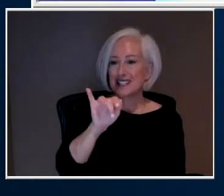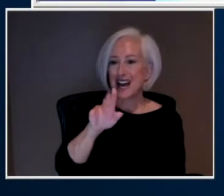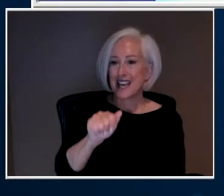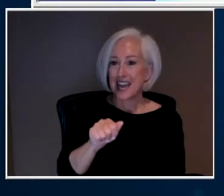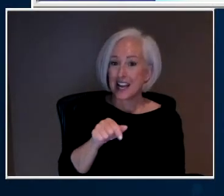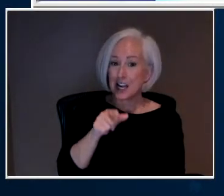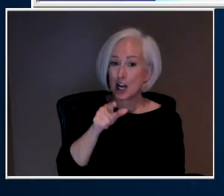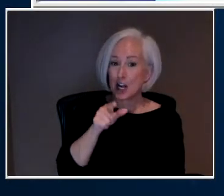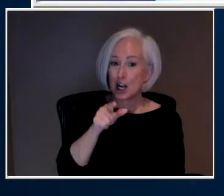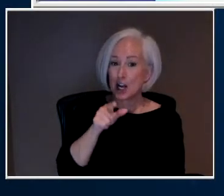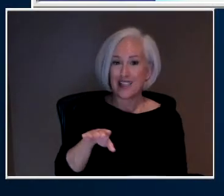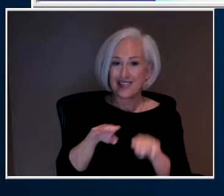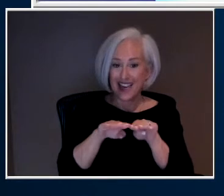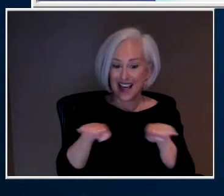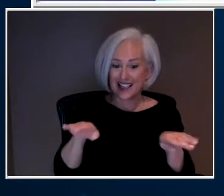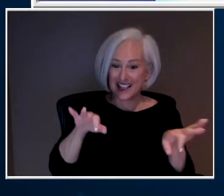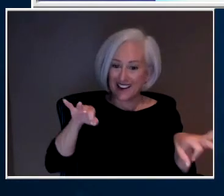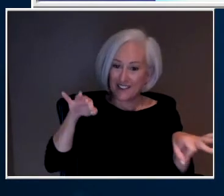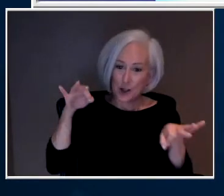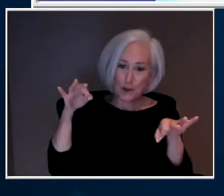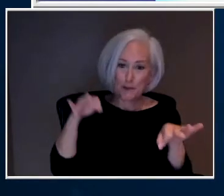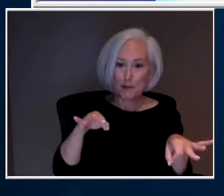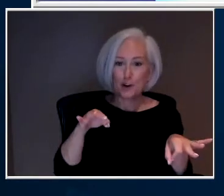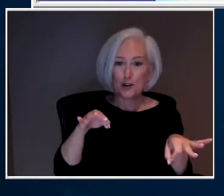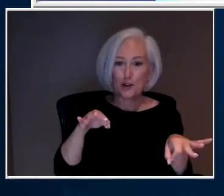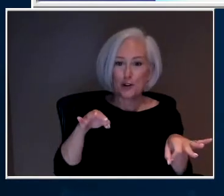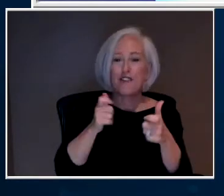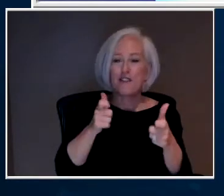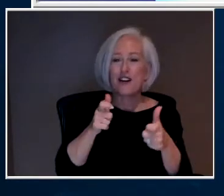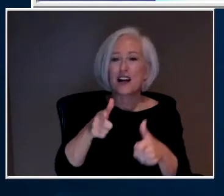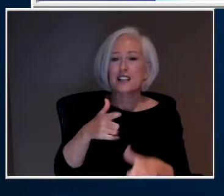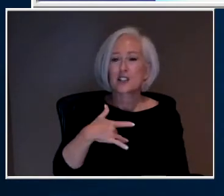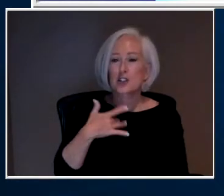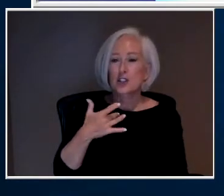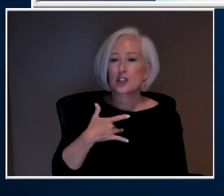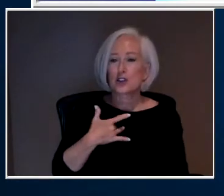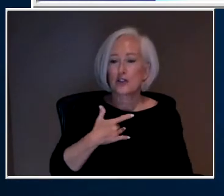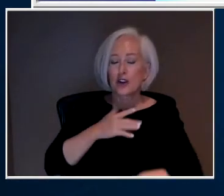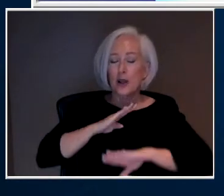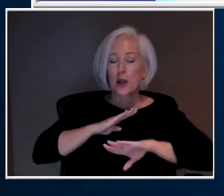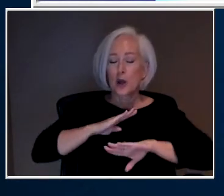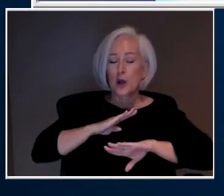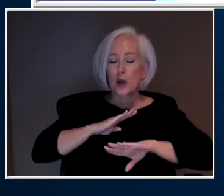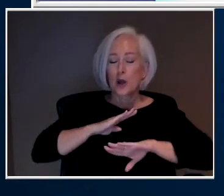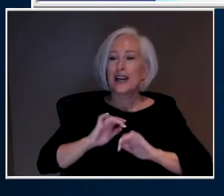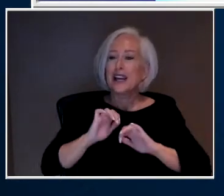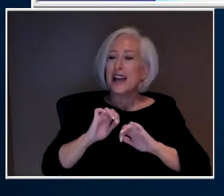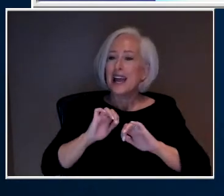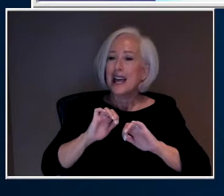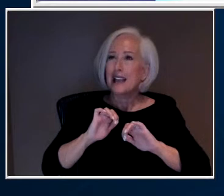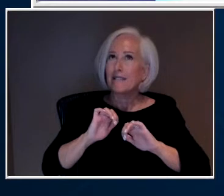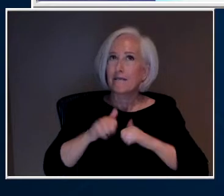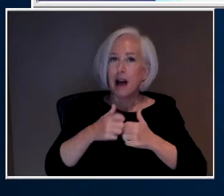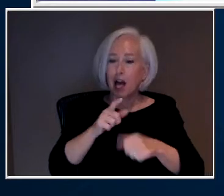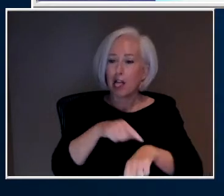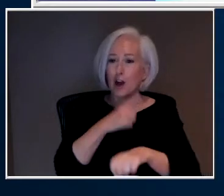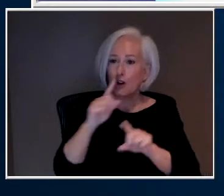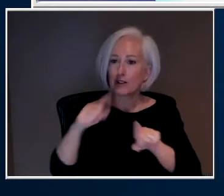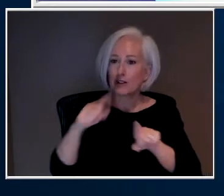level perfect, how quickly did you start feeling relief? And how long has it been since you've had to go back in?